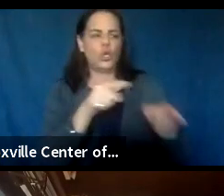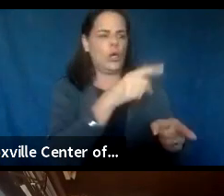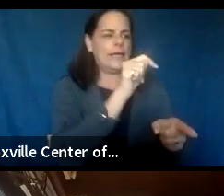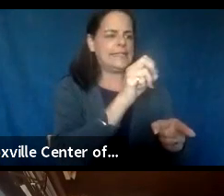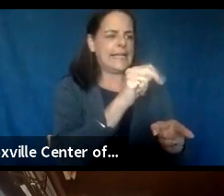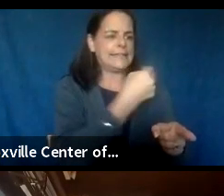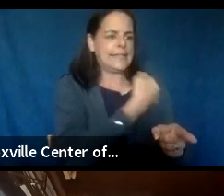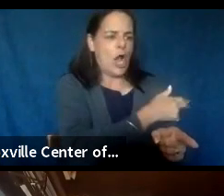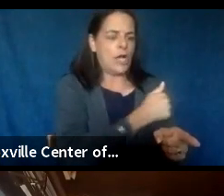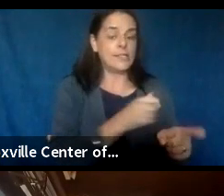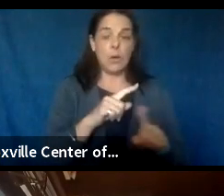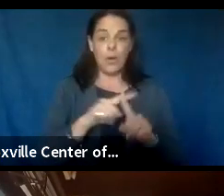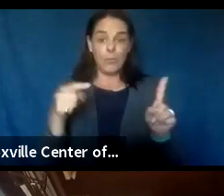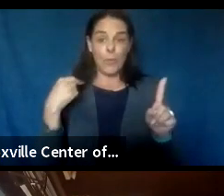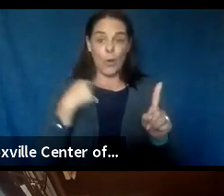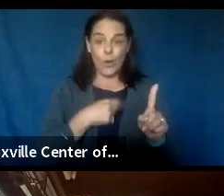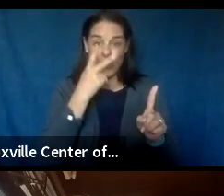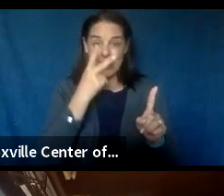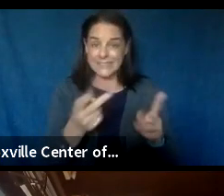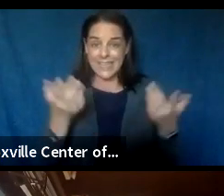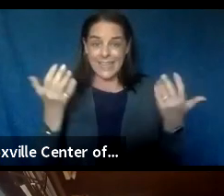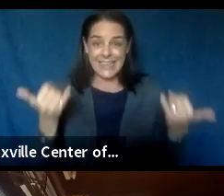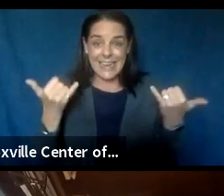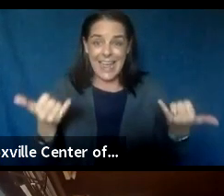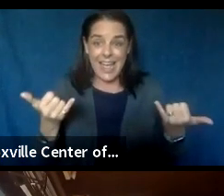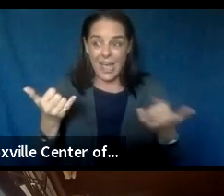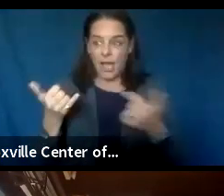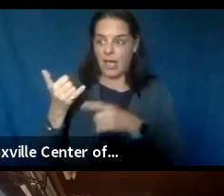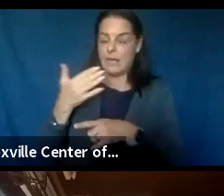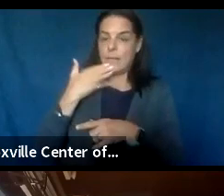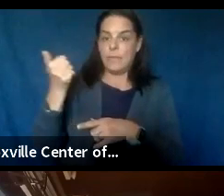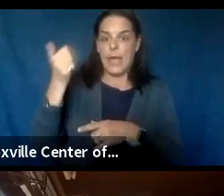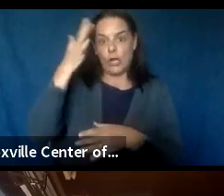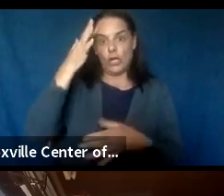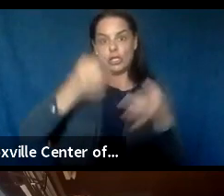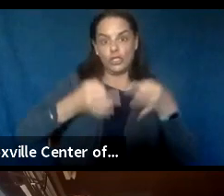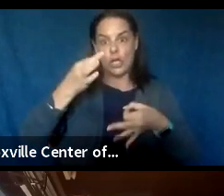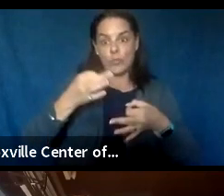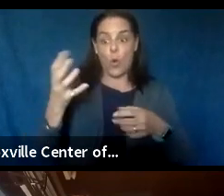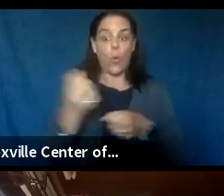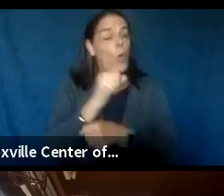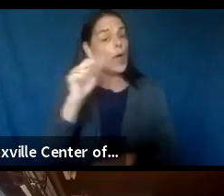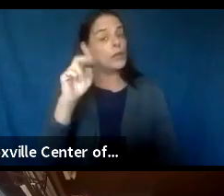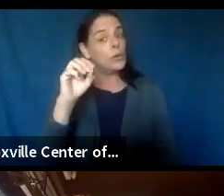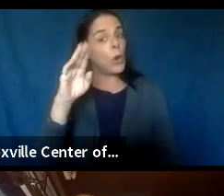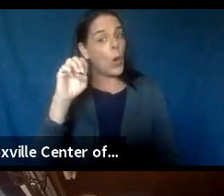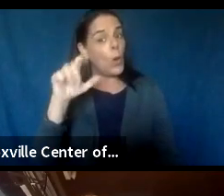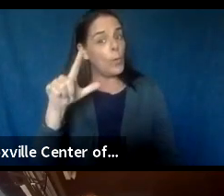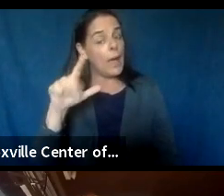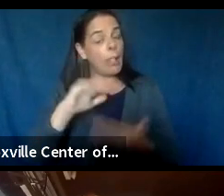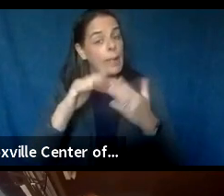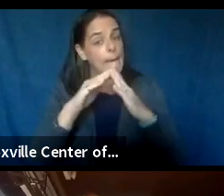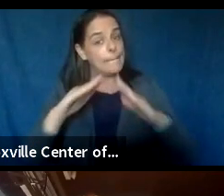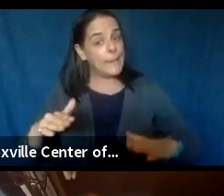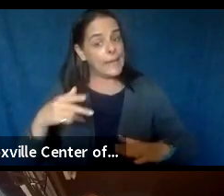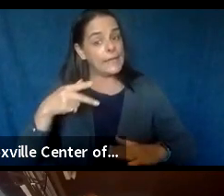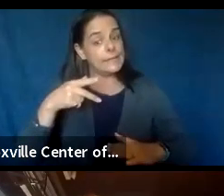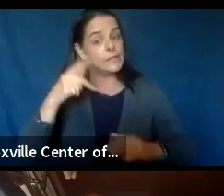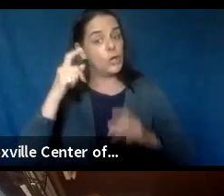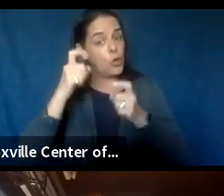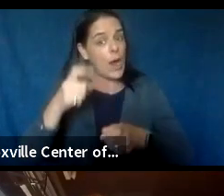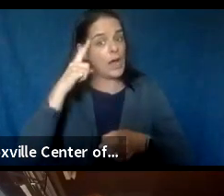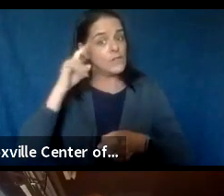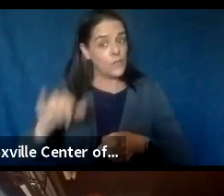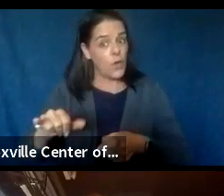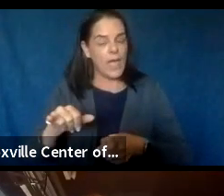Yet here we see that against the better judgment of Mullis, who won the Nobel Prize for the PCR technology, the world is